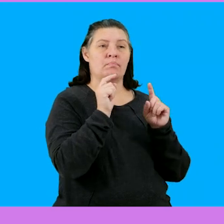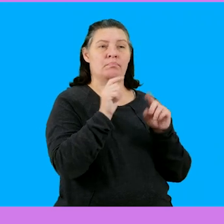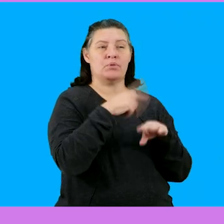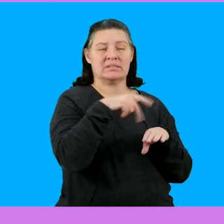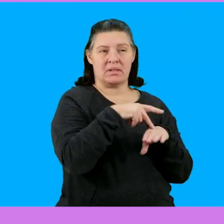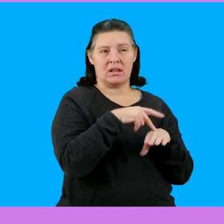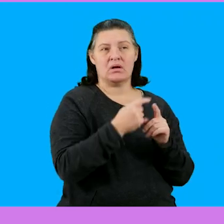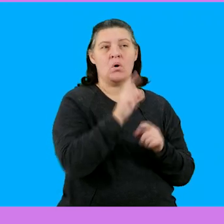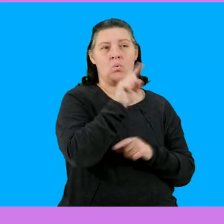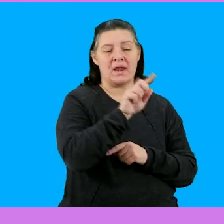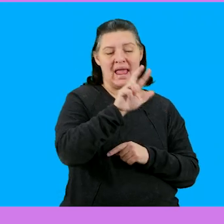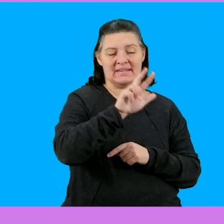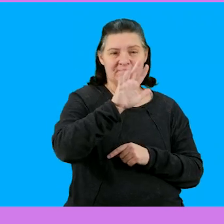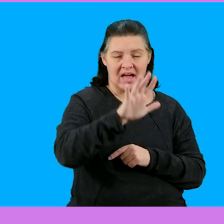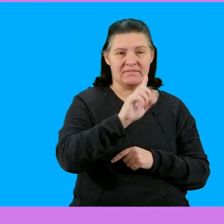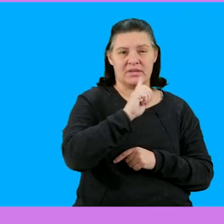of